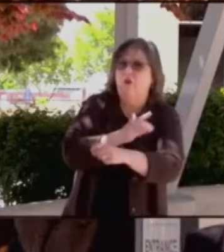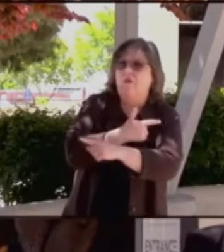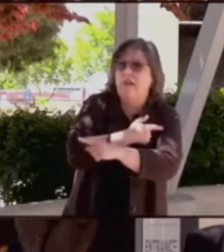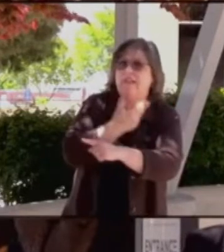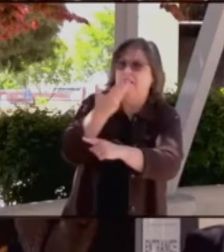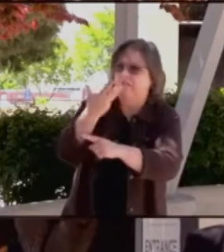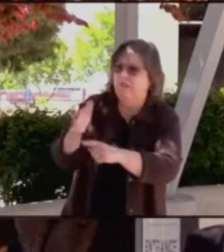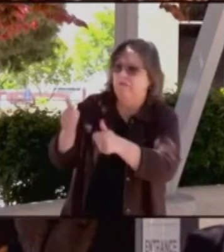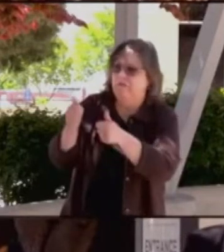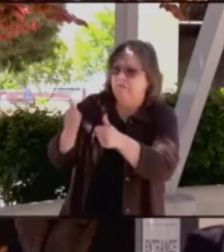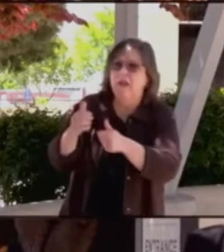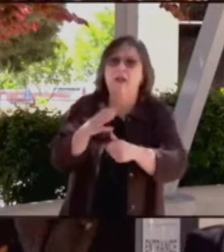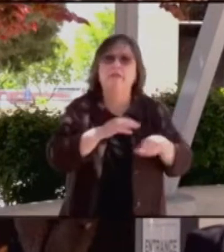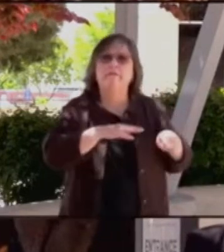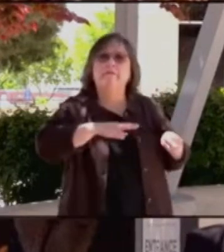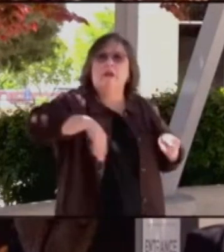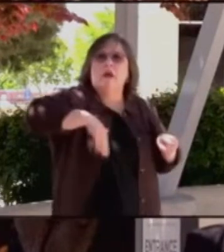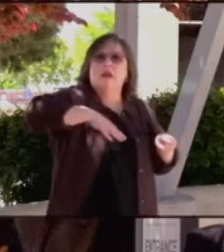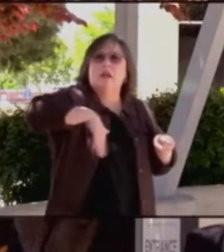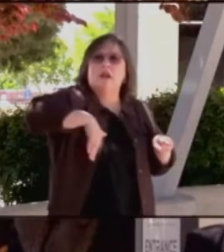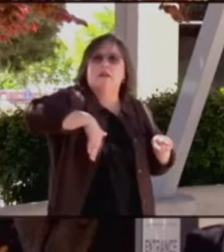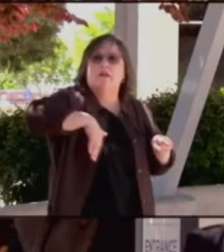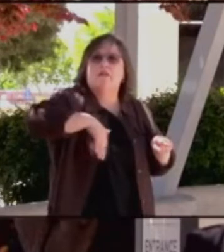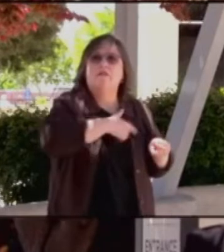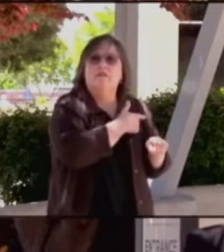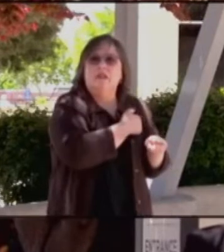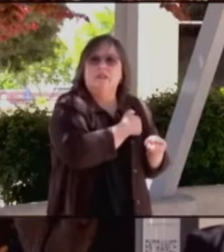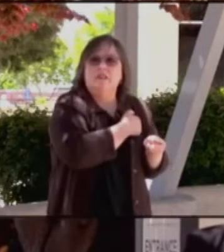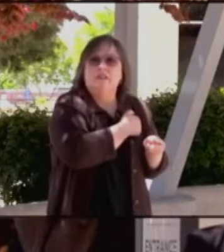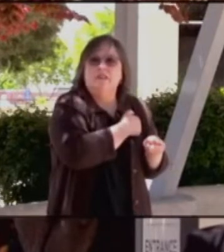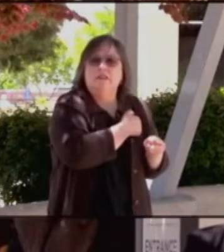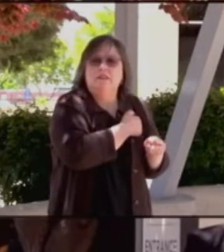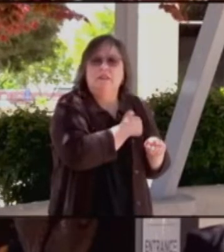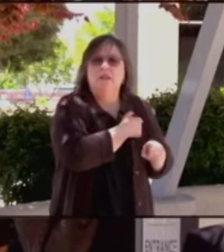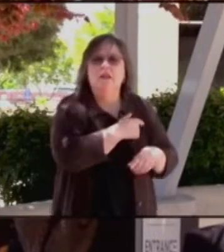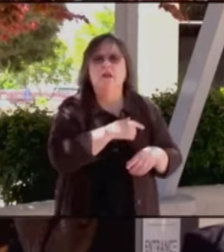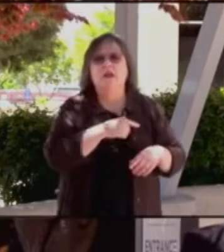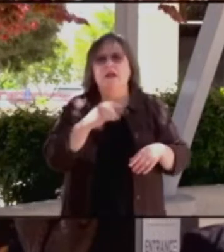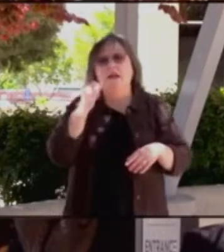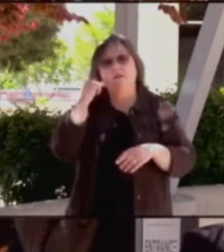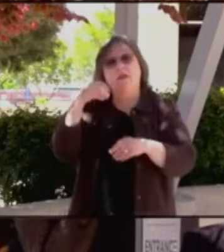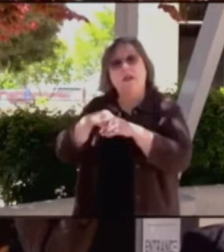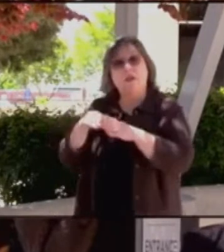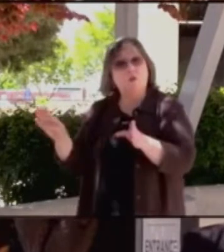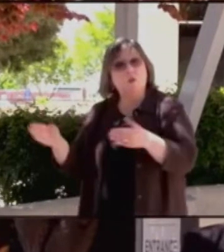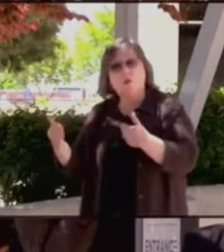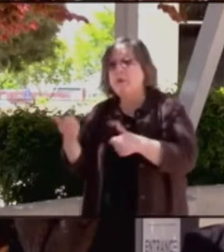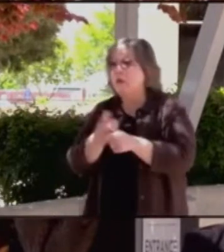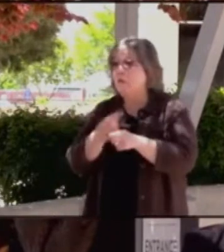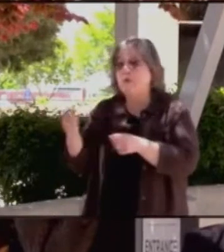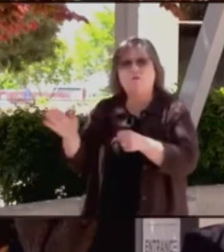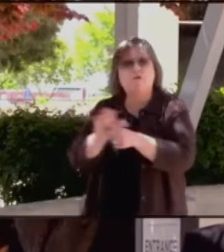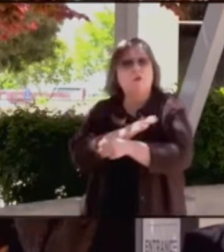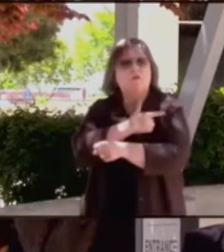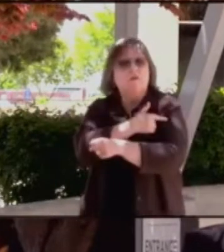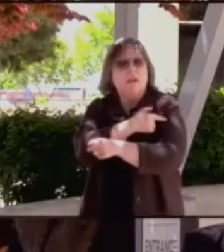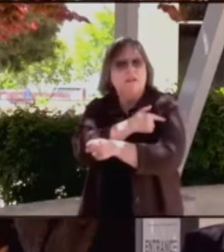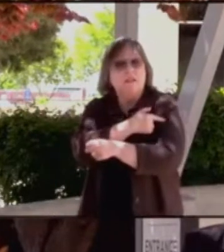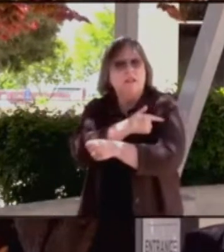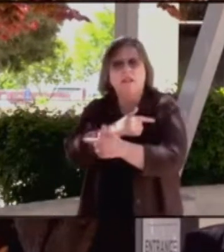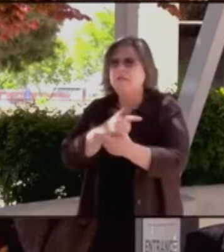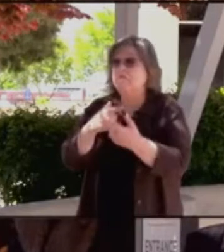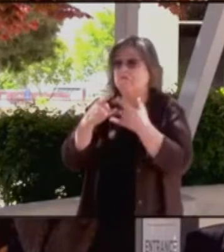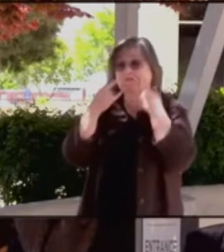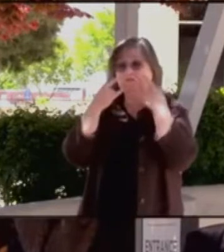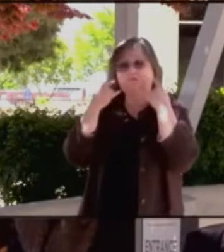the proposed regulations say that if you're in a room where everyone is fully vaccinated, you do not need to wear